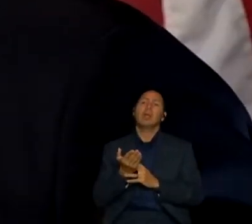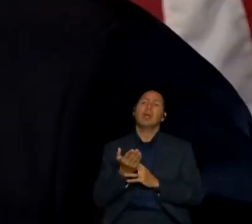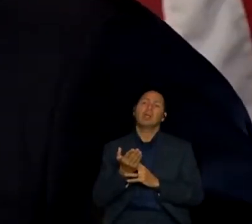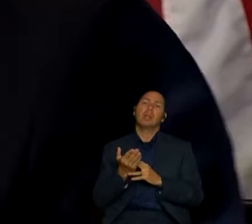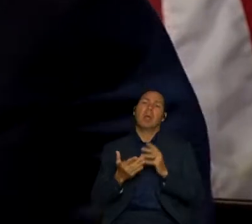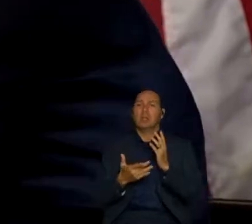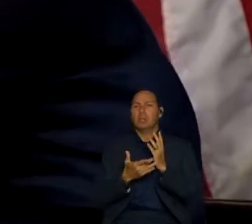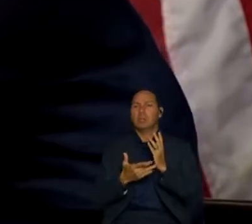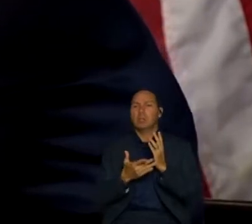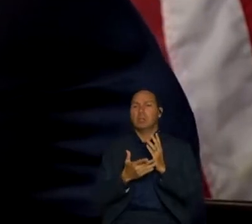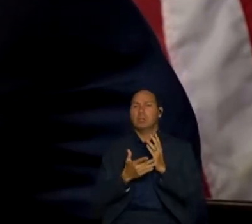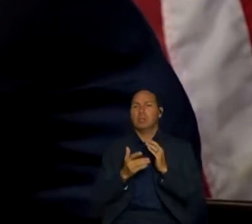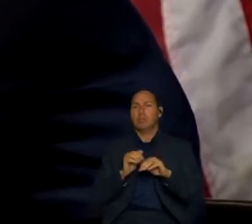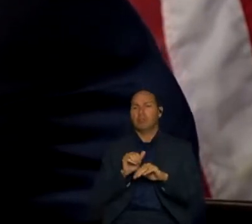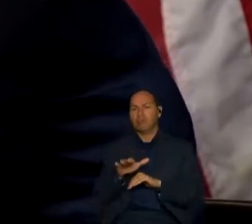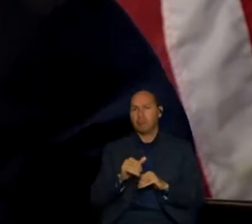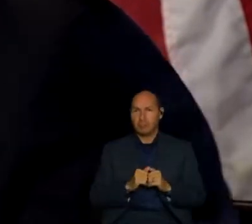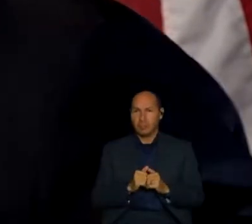we have a second?